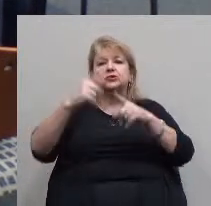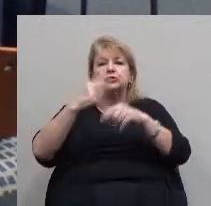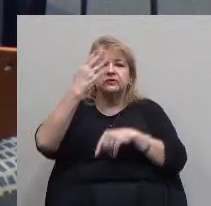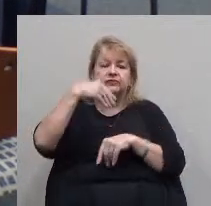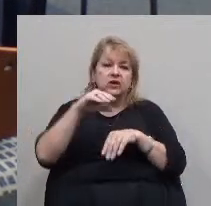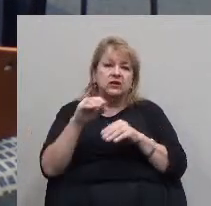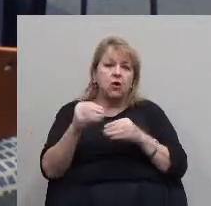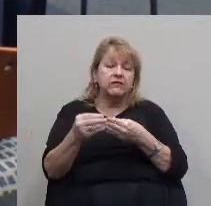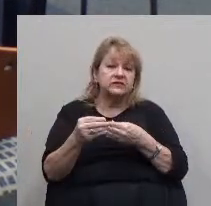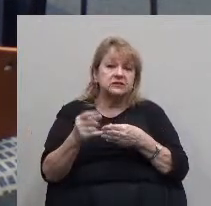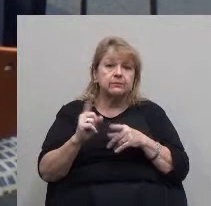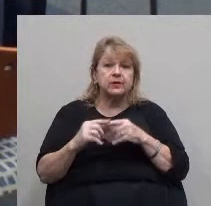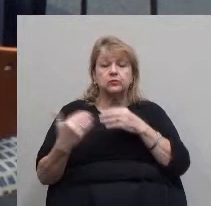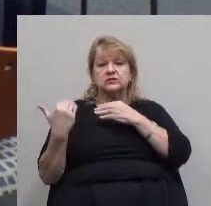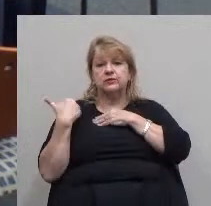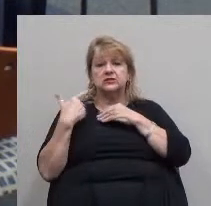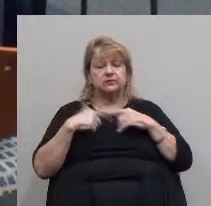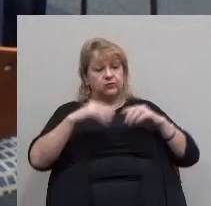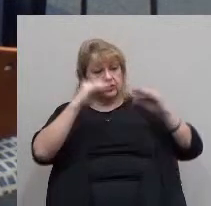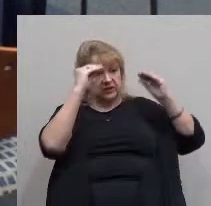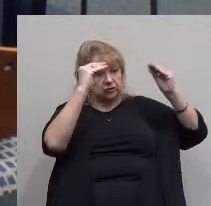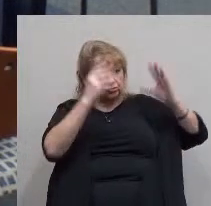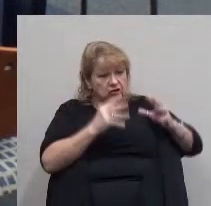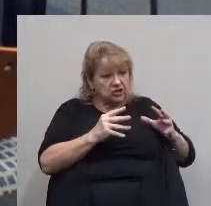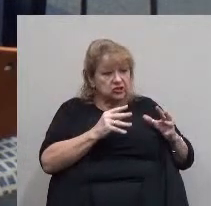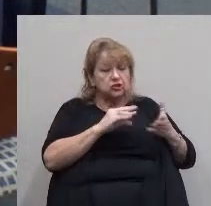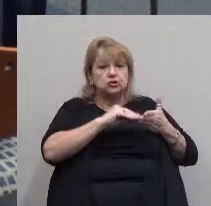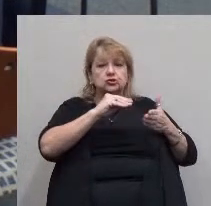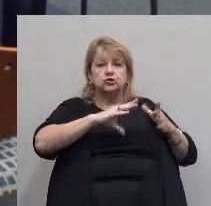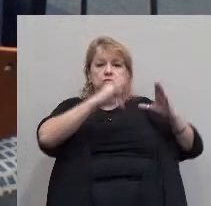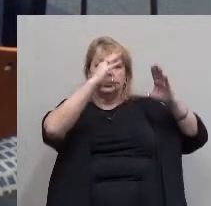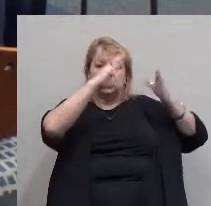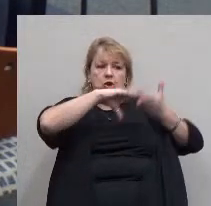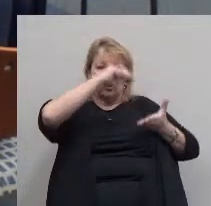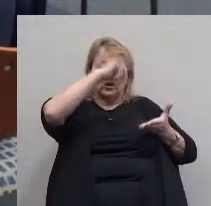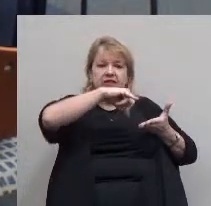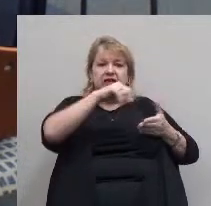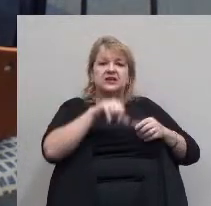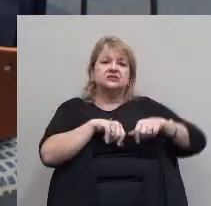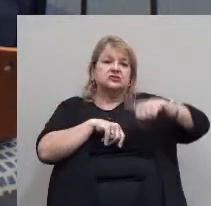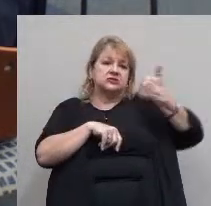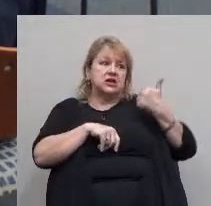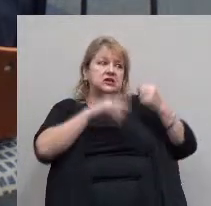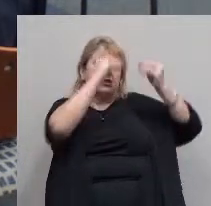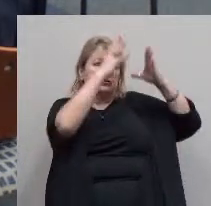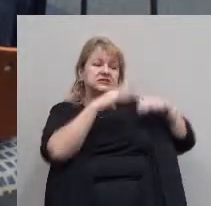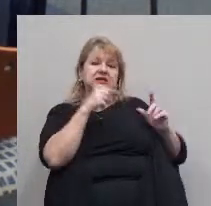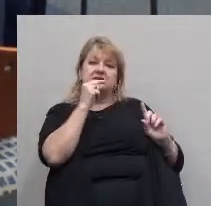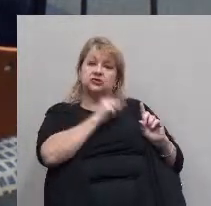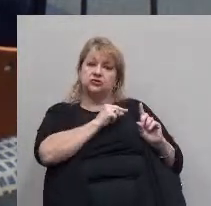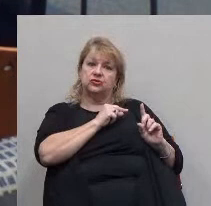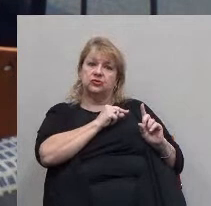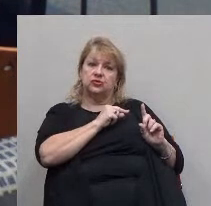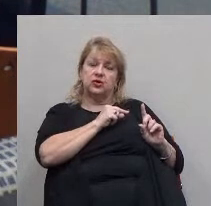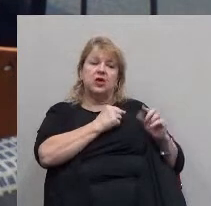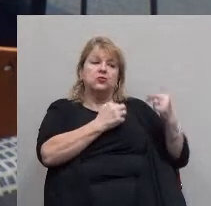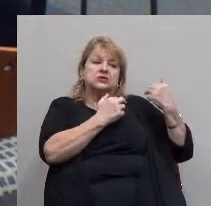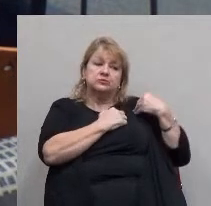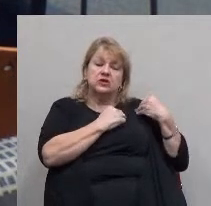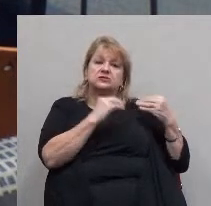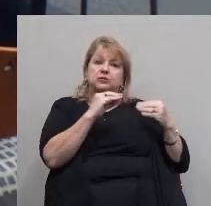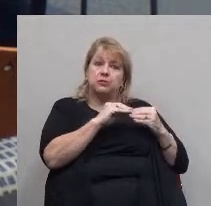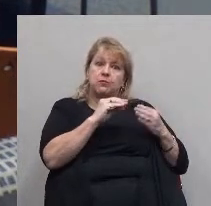the responsibilities for the instruction and the student learning fall on another teacher who is responsible for more